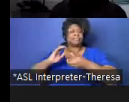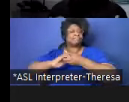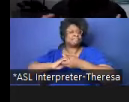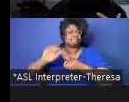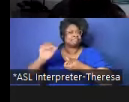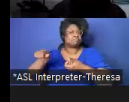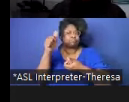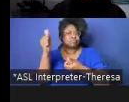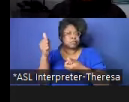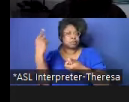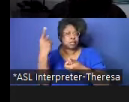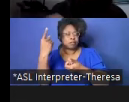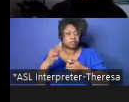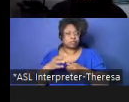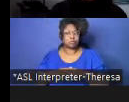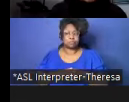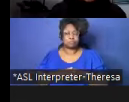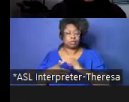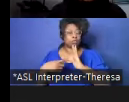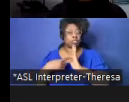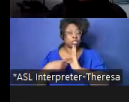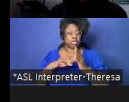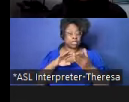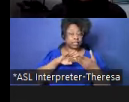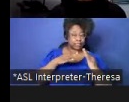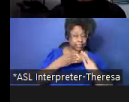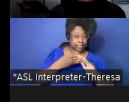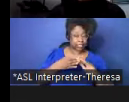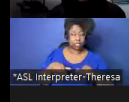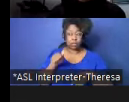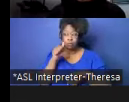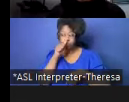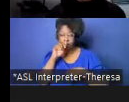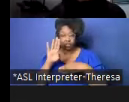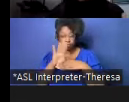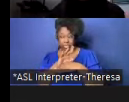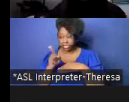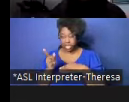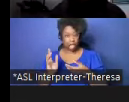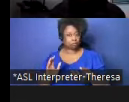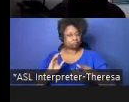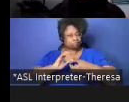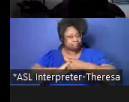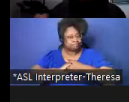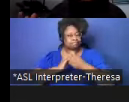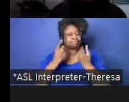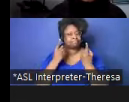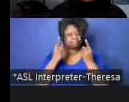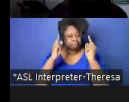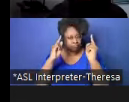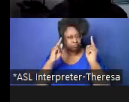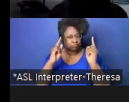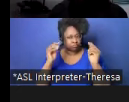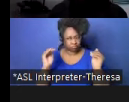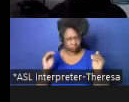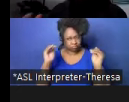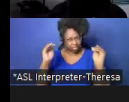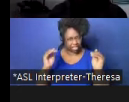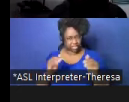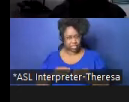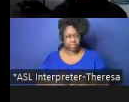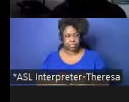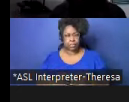So what are things that the city and private sector would need to partner on together in order to advance them?